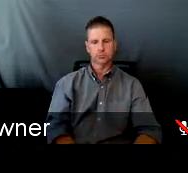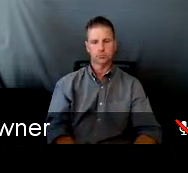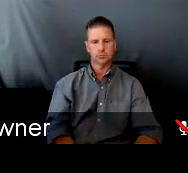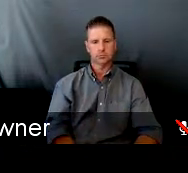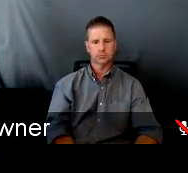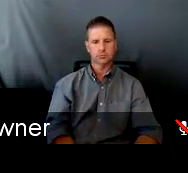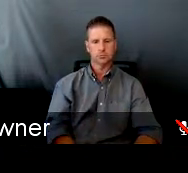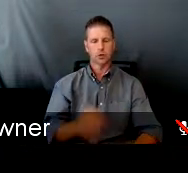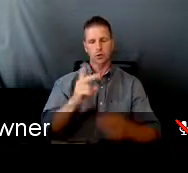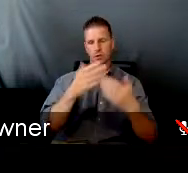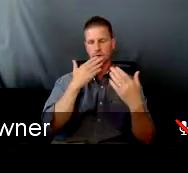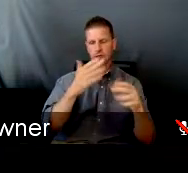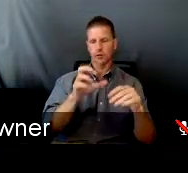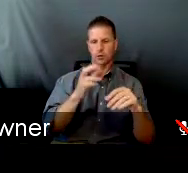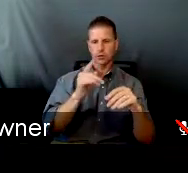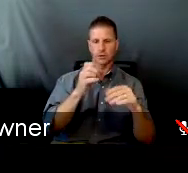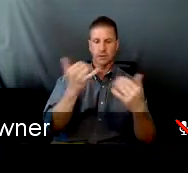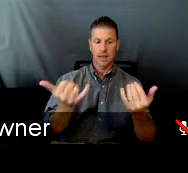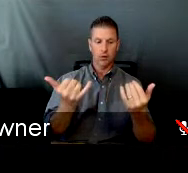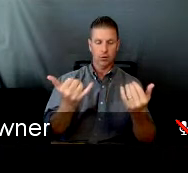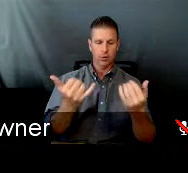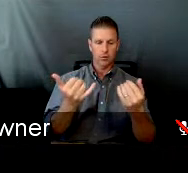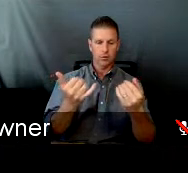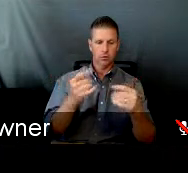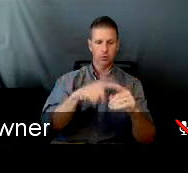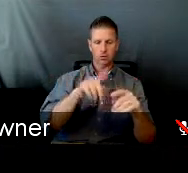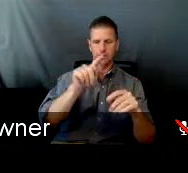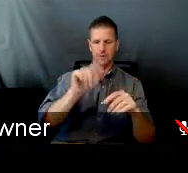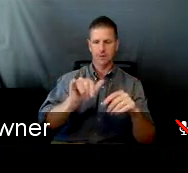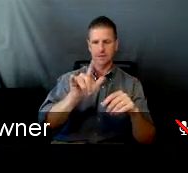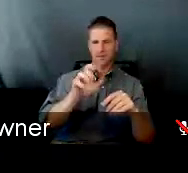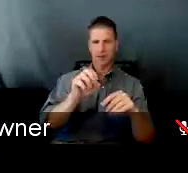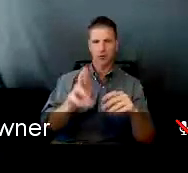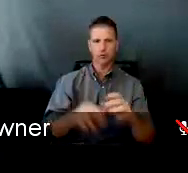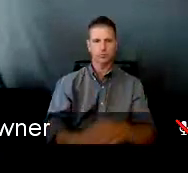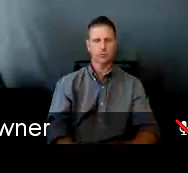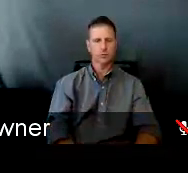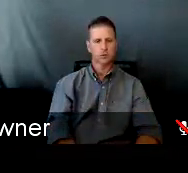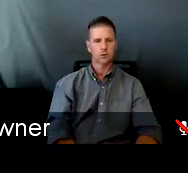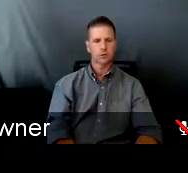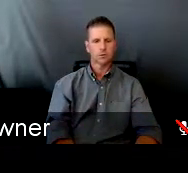Okay, thank you so much, Christine. And now we're on to Taylor.